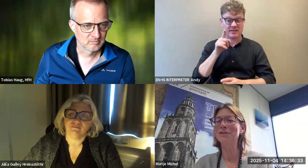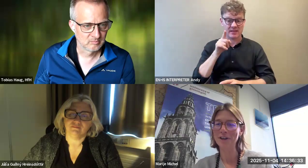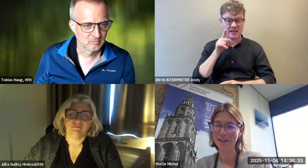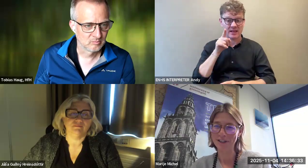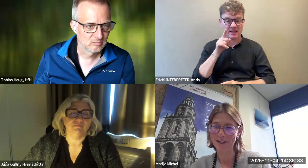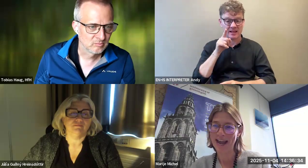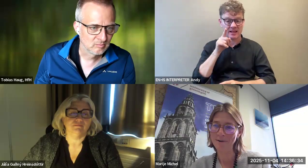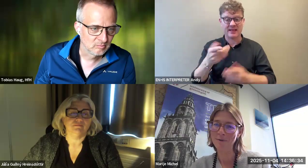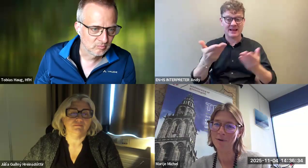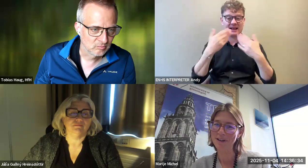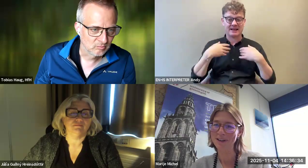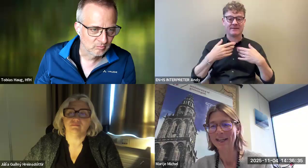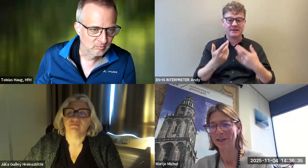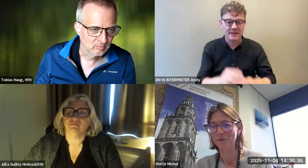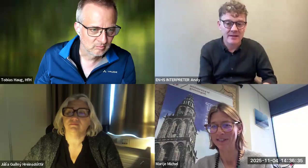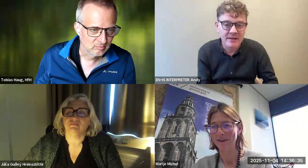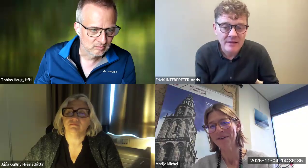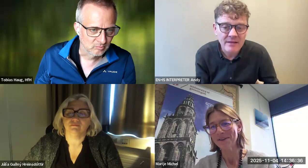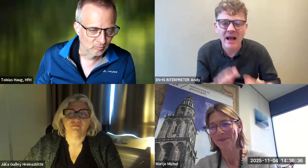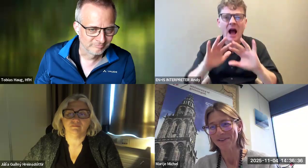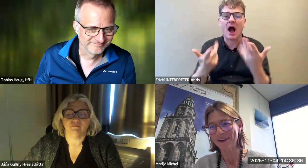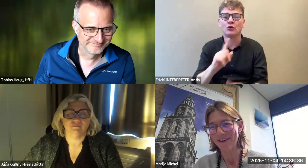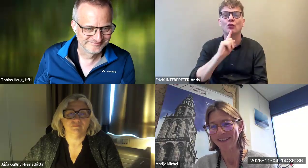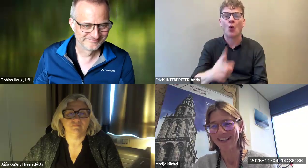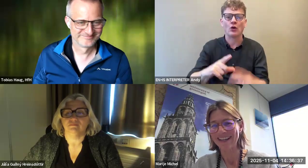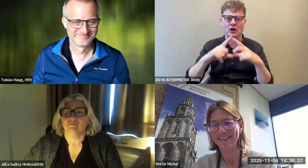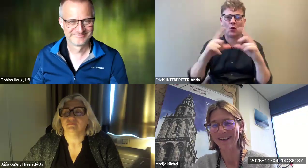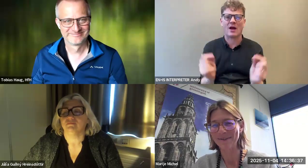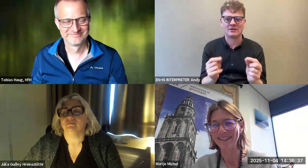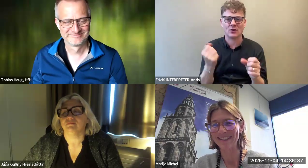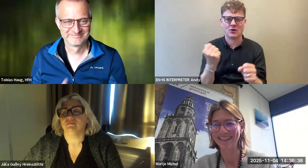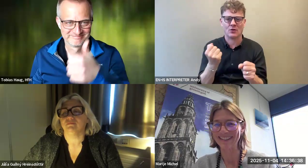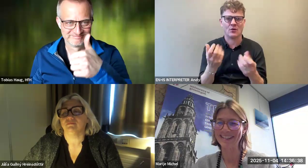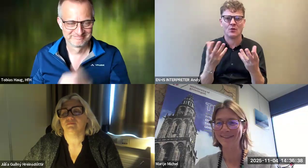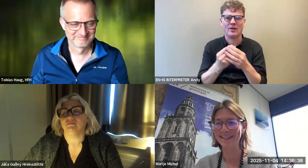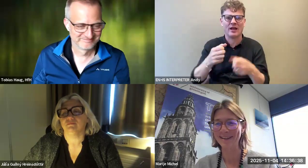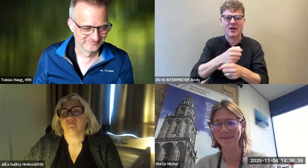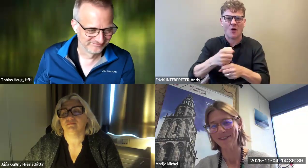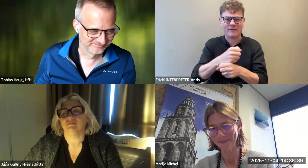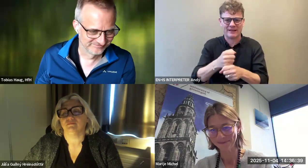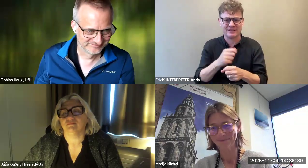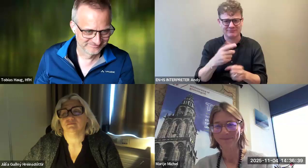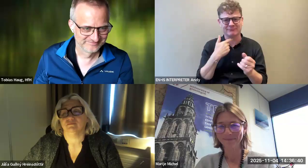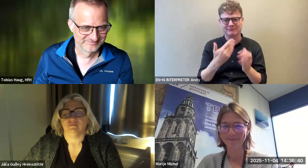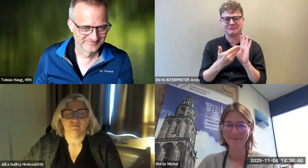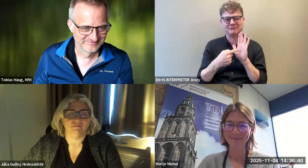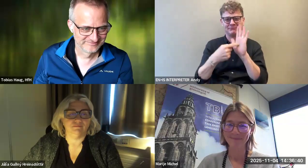this instruction on how to order a croissant with your coffee. And I thought it was nice to share with